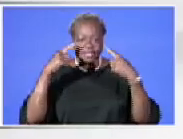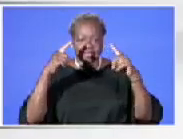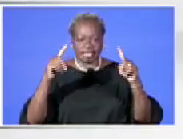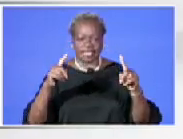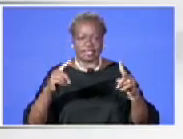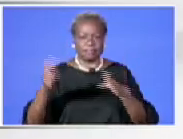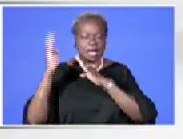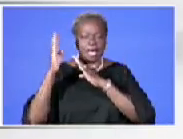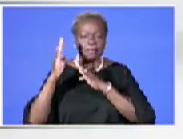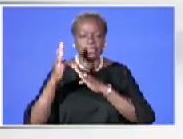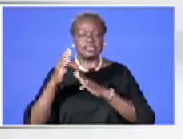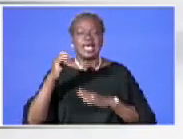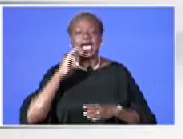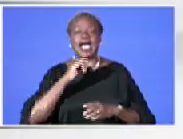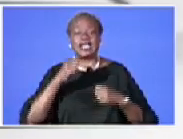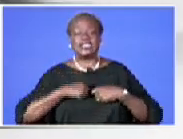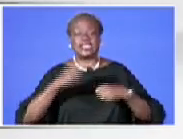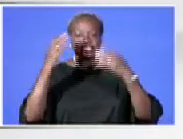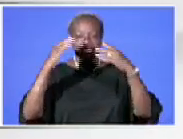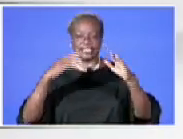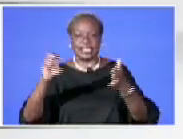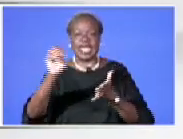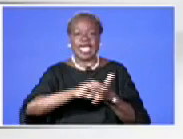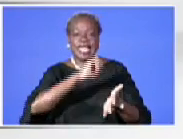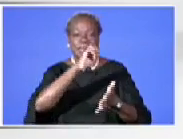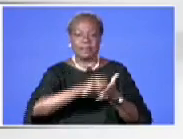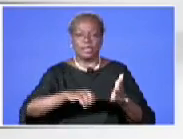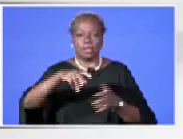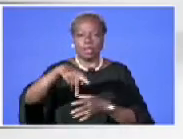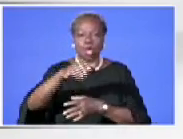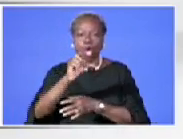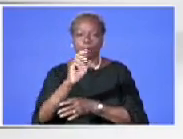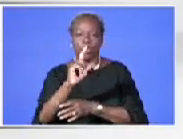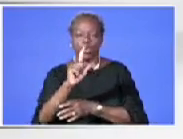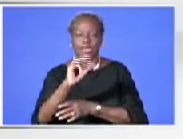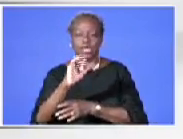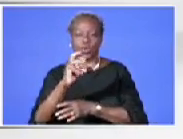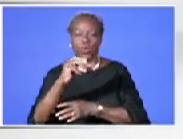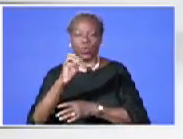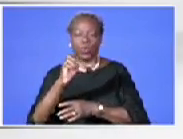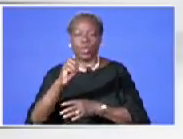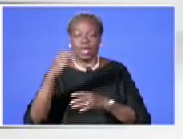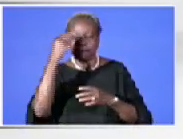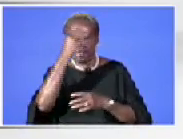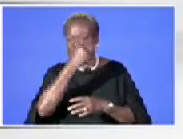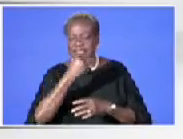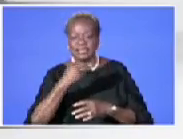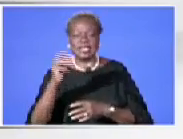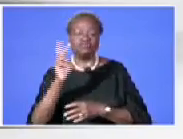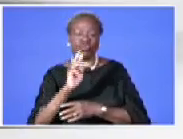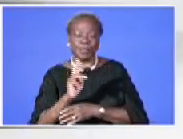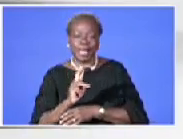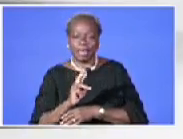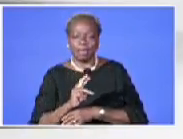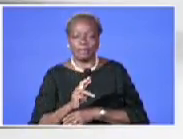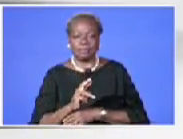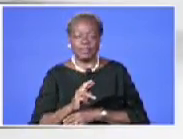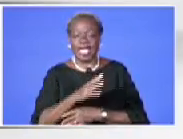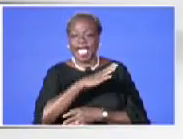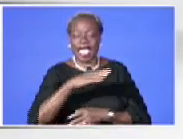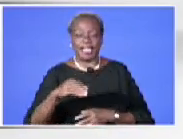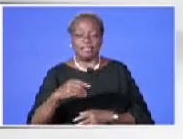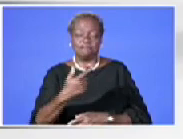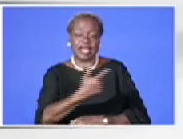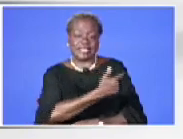successfully eliminated polio, measles, congenital rubella, and rubella. And your